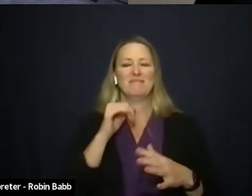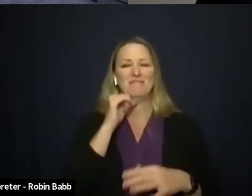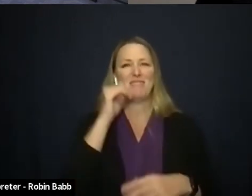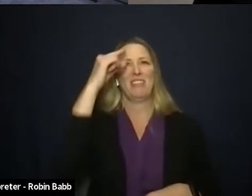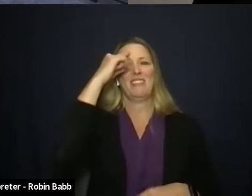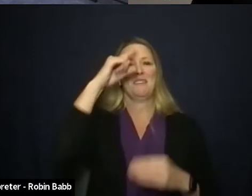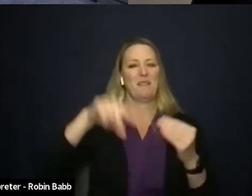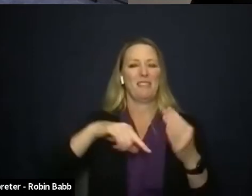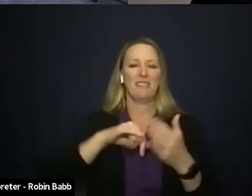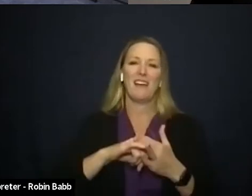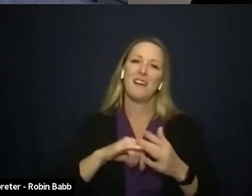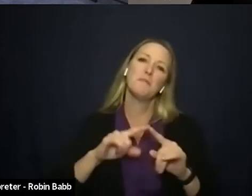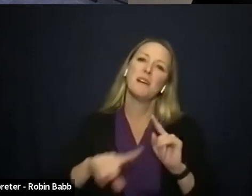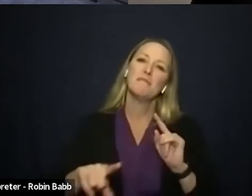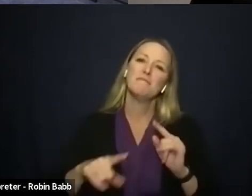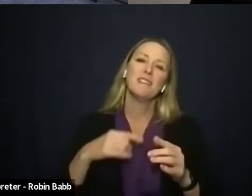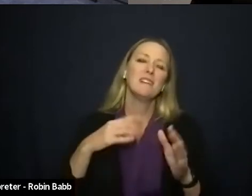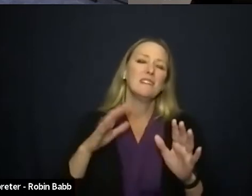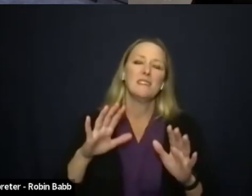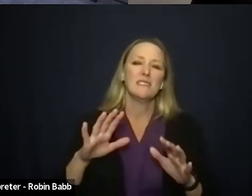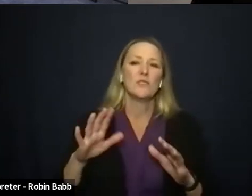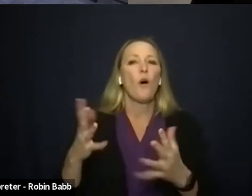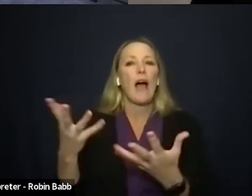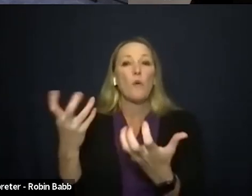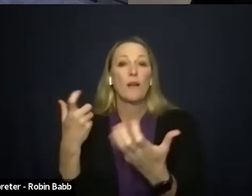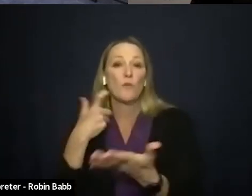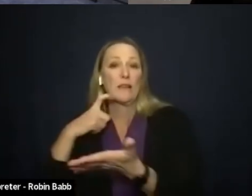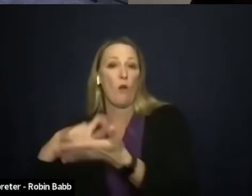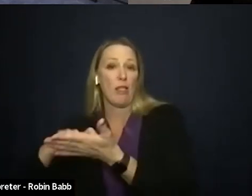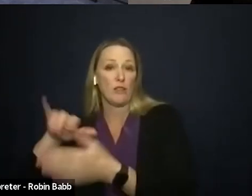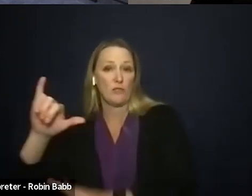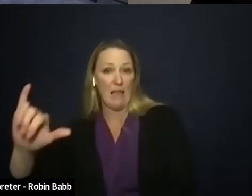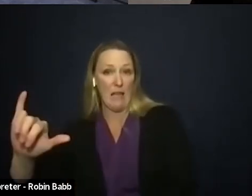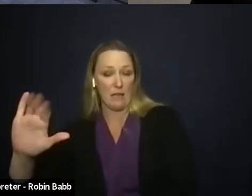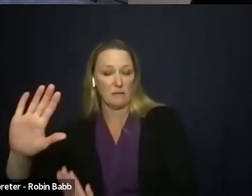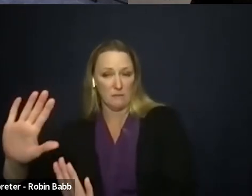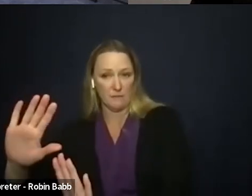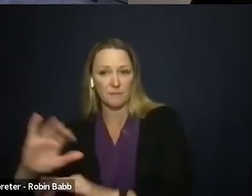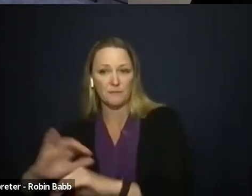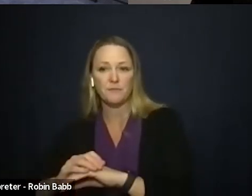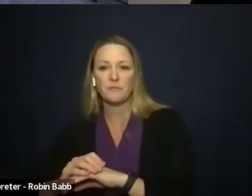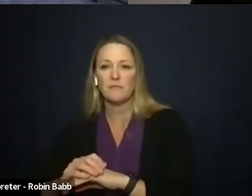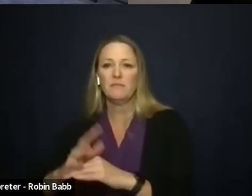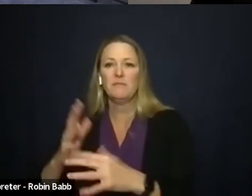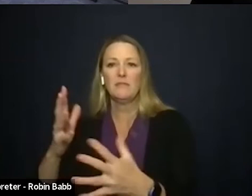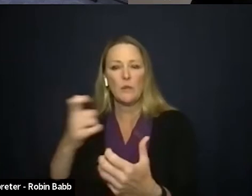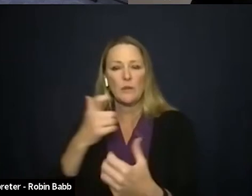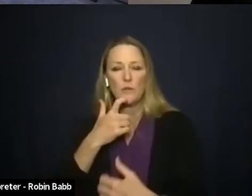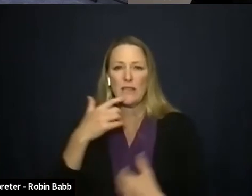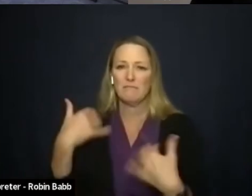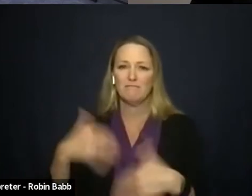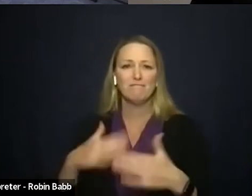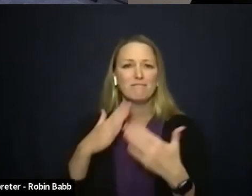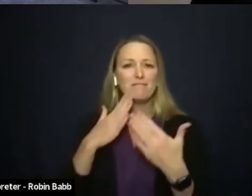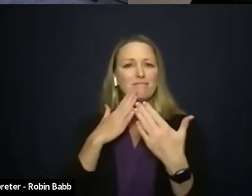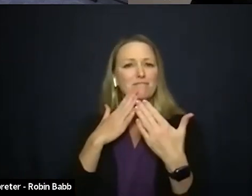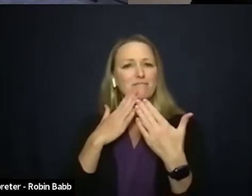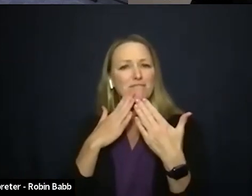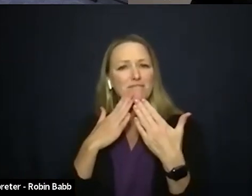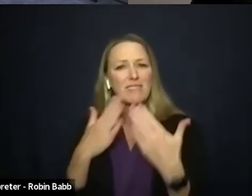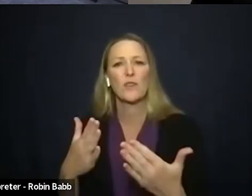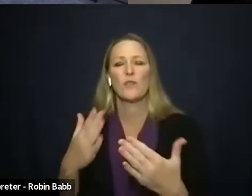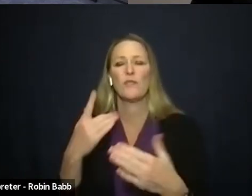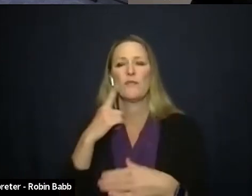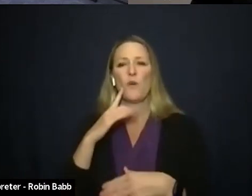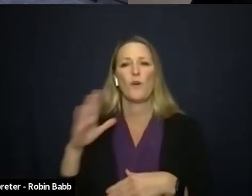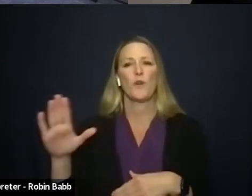guess the point is so i want to acknowledge that and and um express gratitude for the very